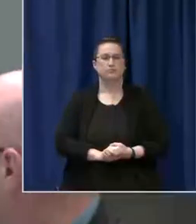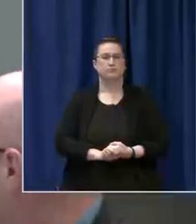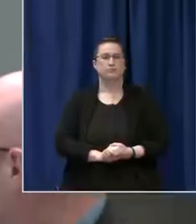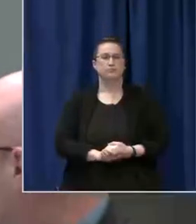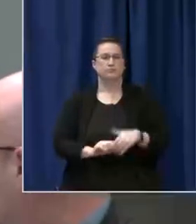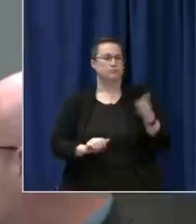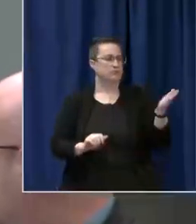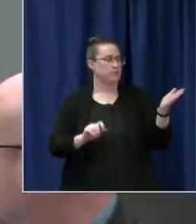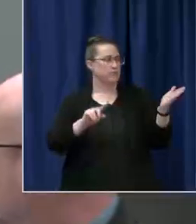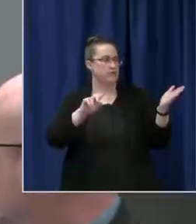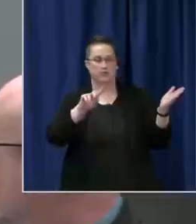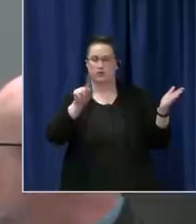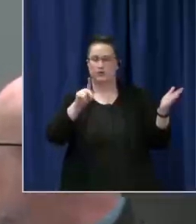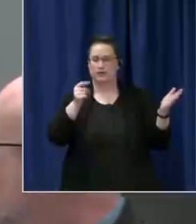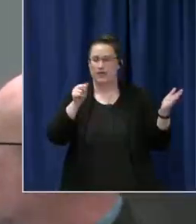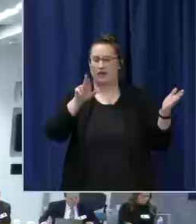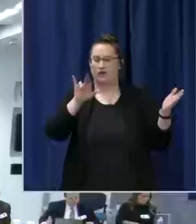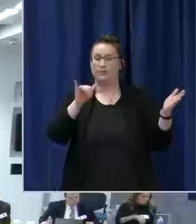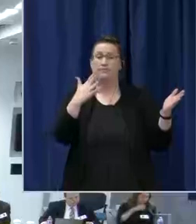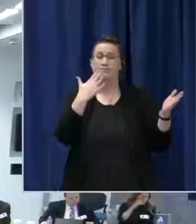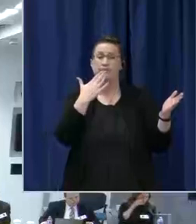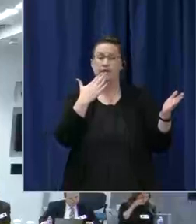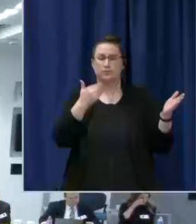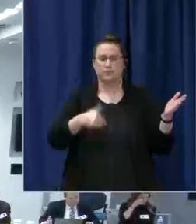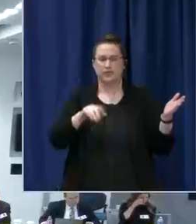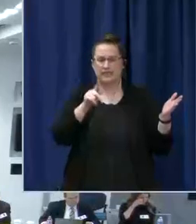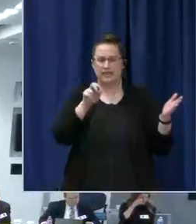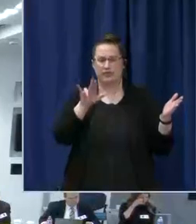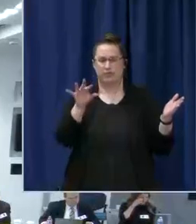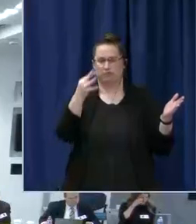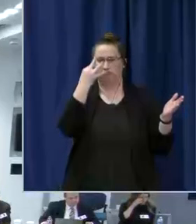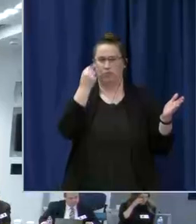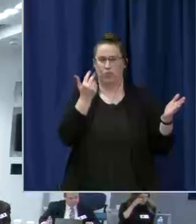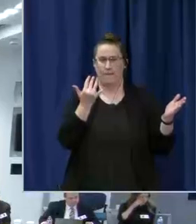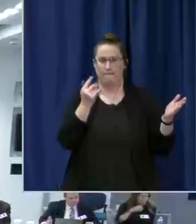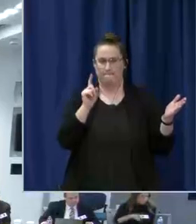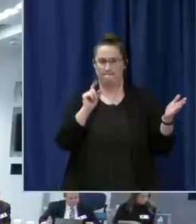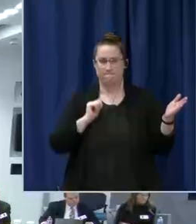Thank you. This is Zachary. I'll just wait for the camera.